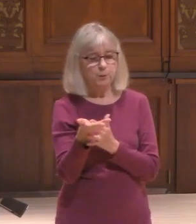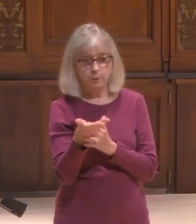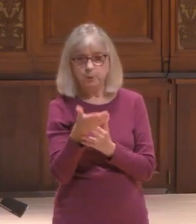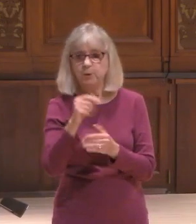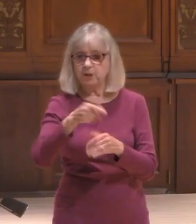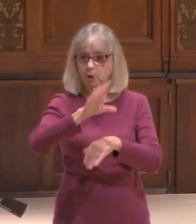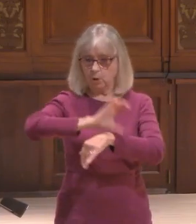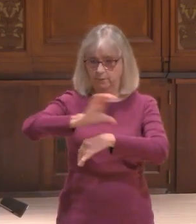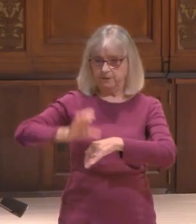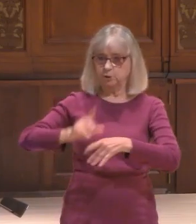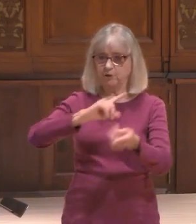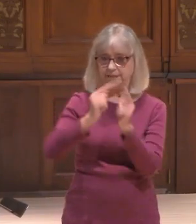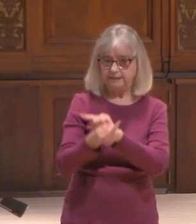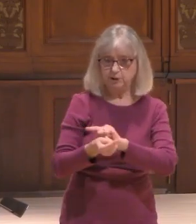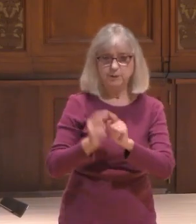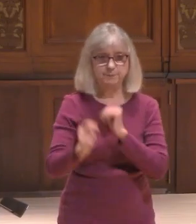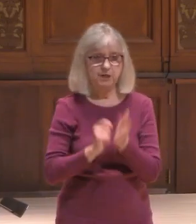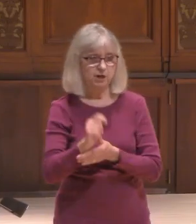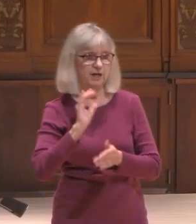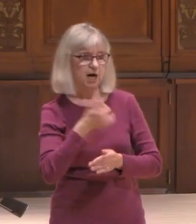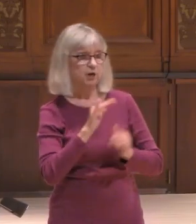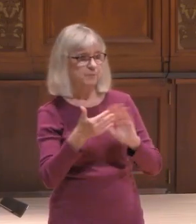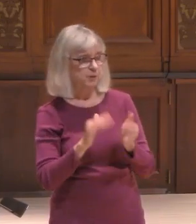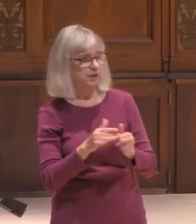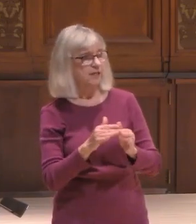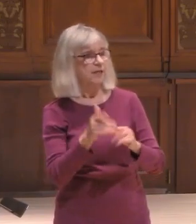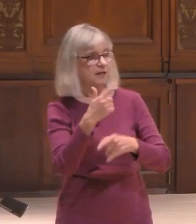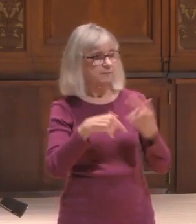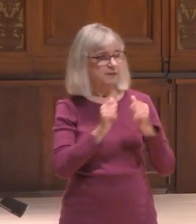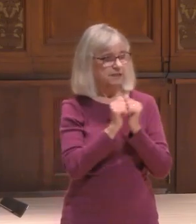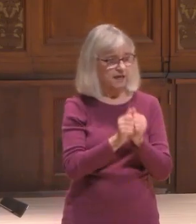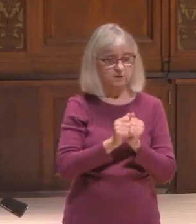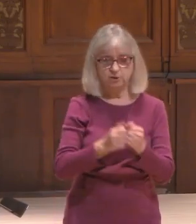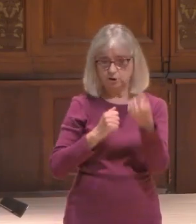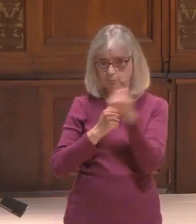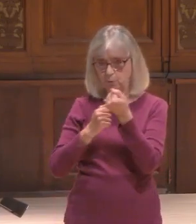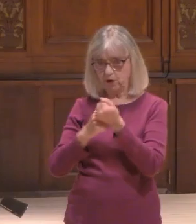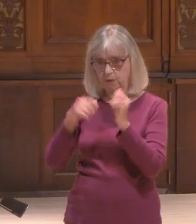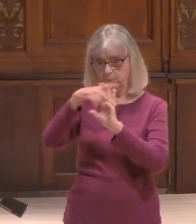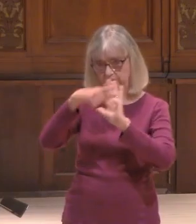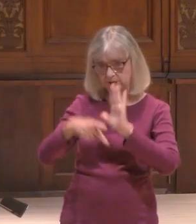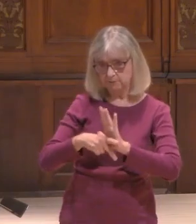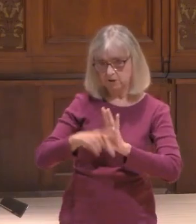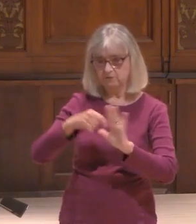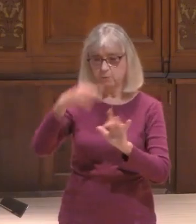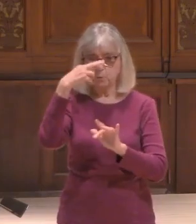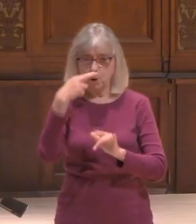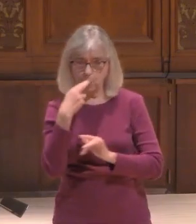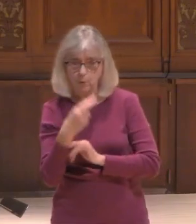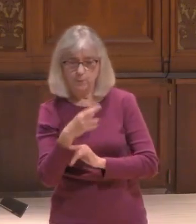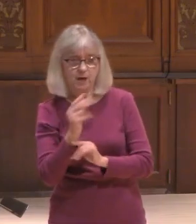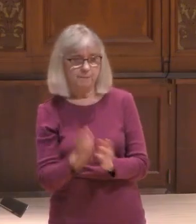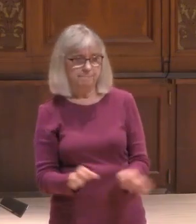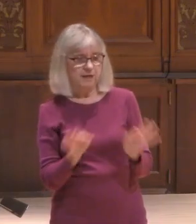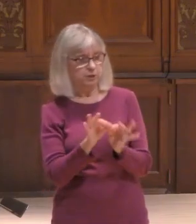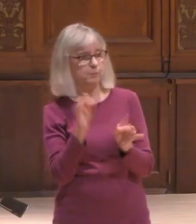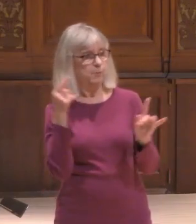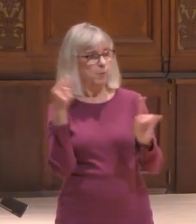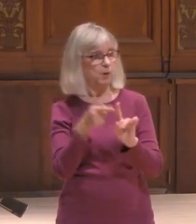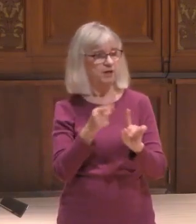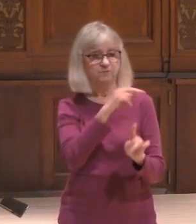our community coming together to support our principles under pressure from Rome has become a major point of personal